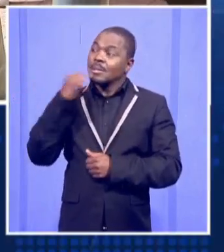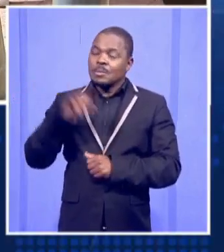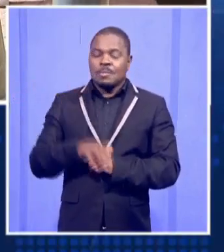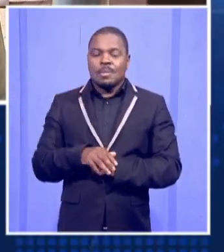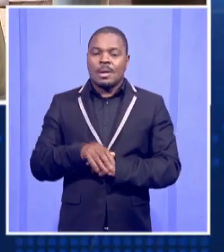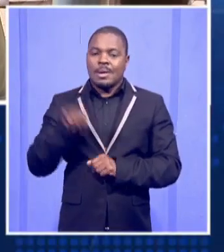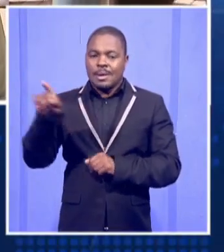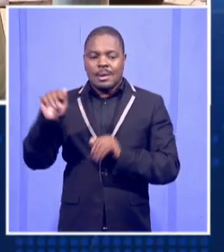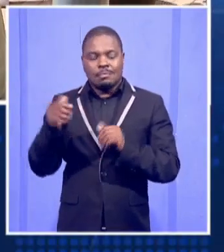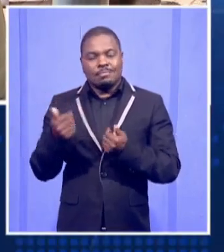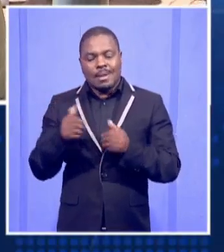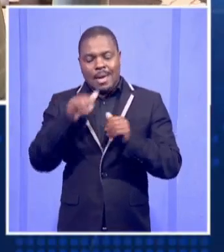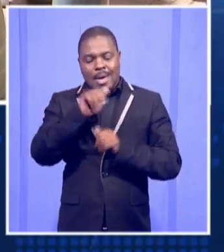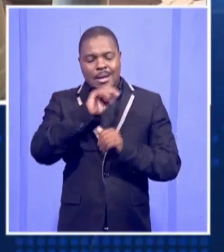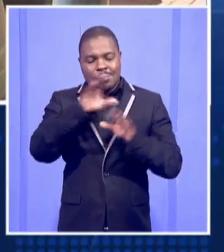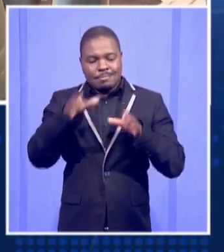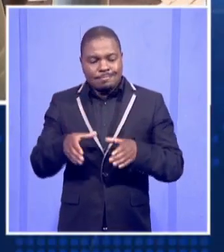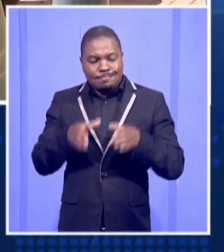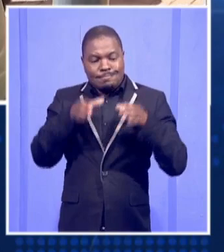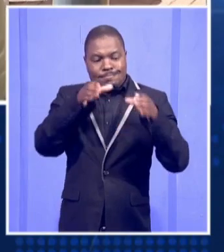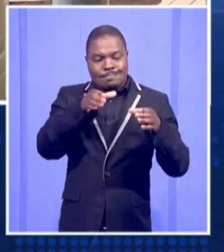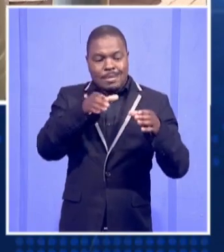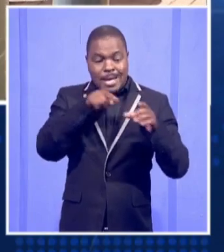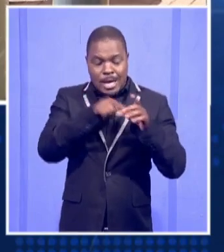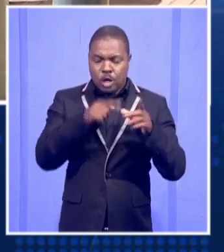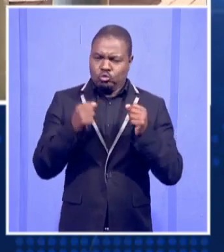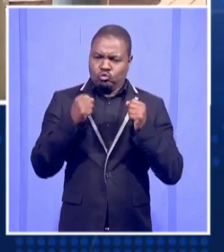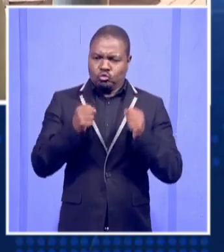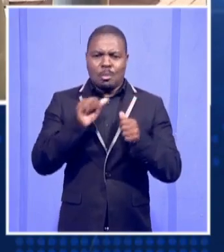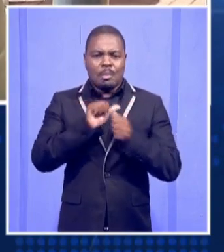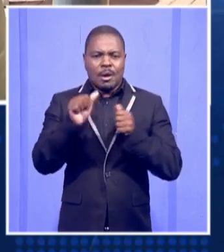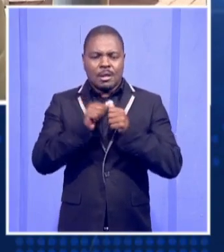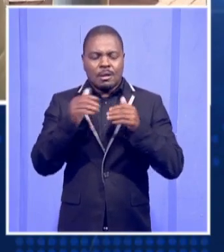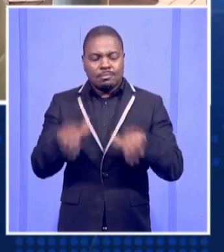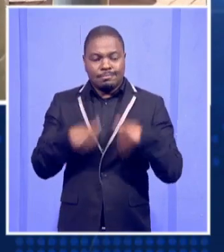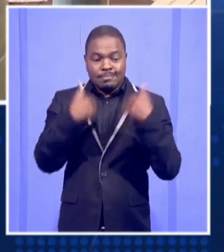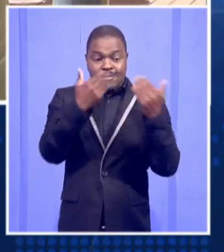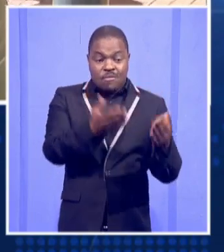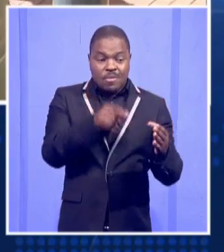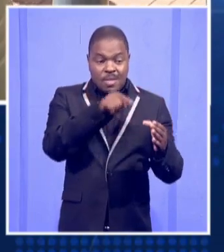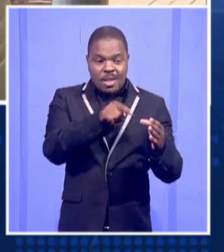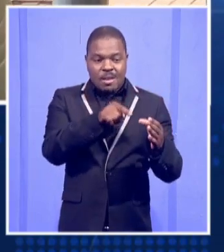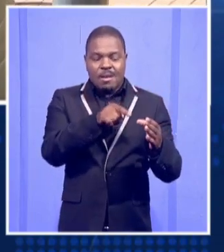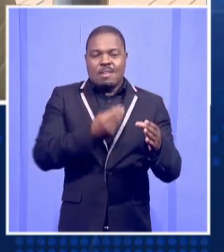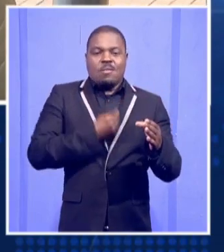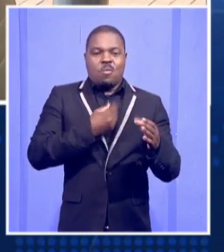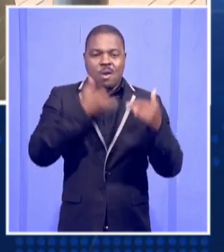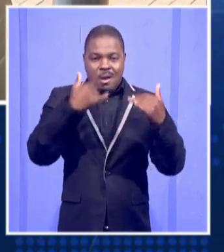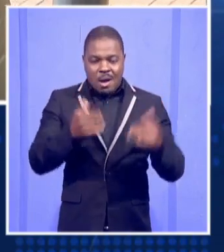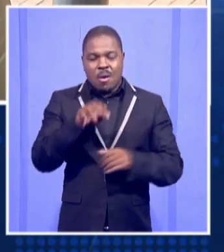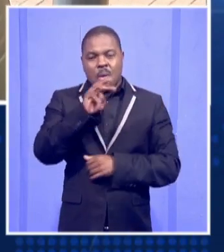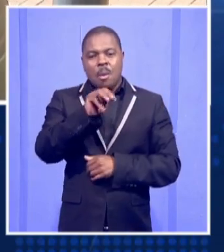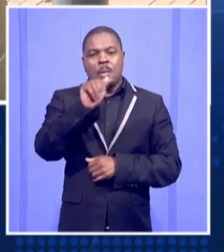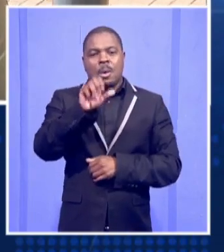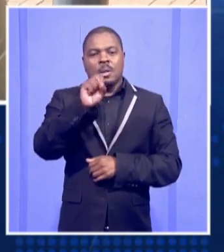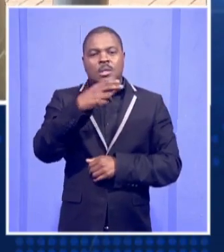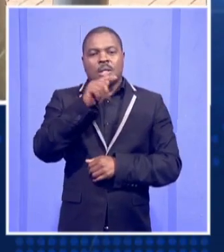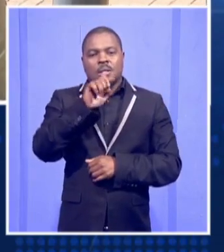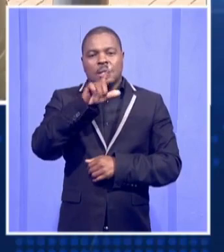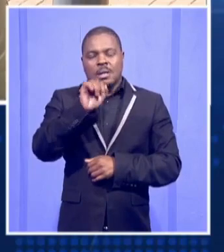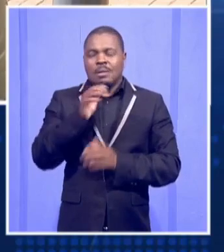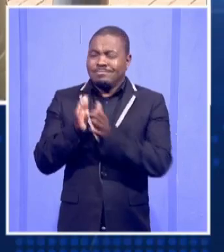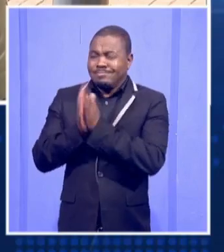handing over this ANC strong and better. And now Paul Mashatile appealing to members, saying that